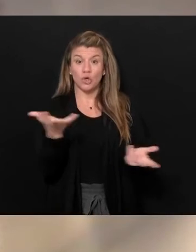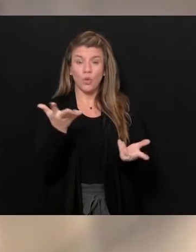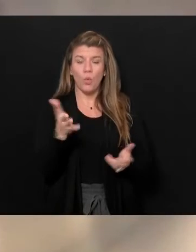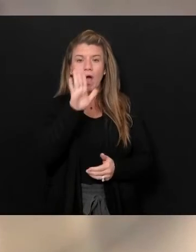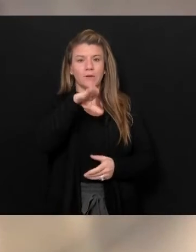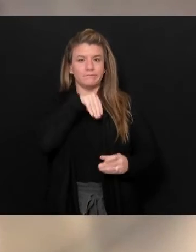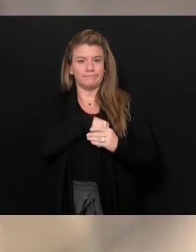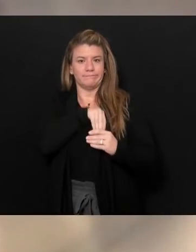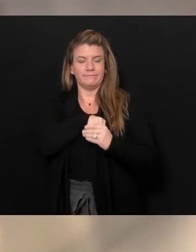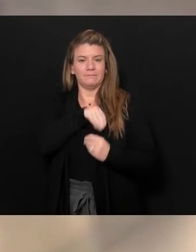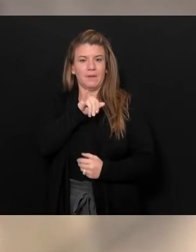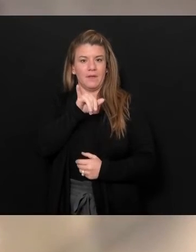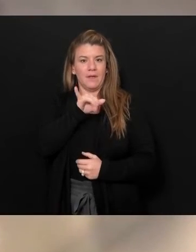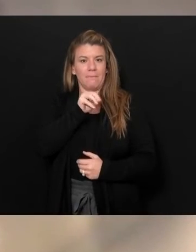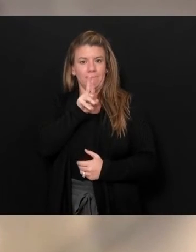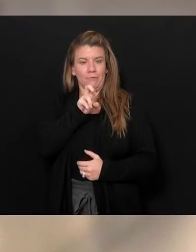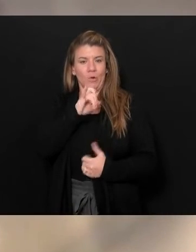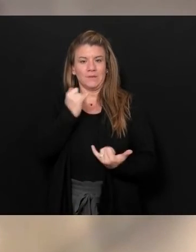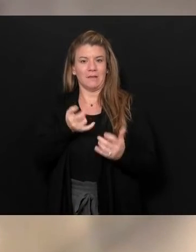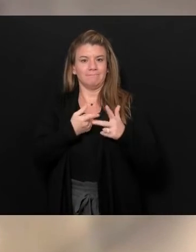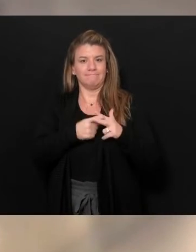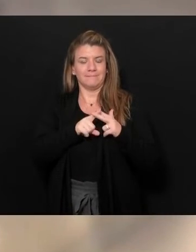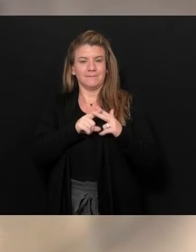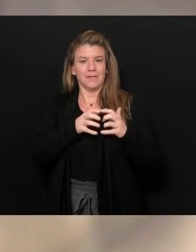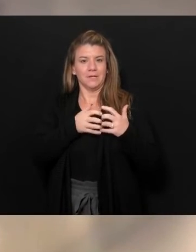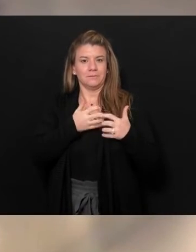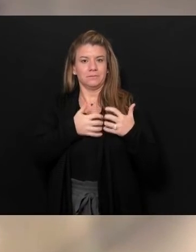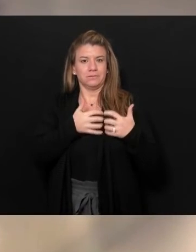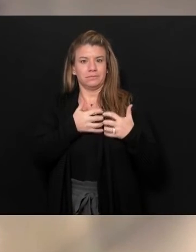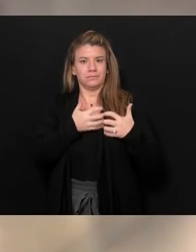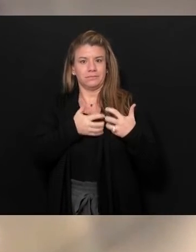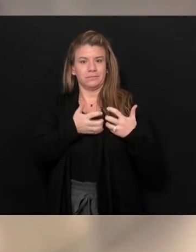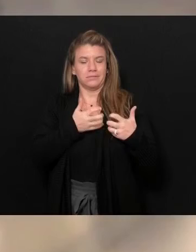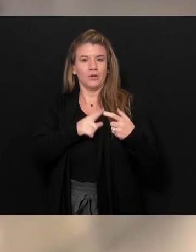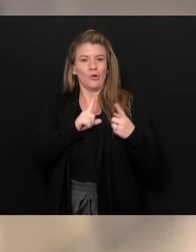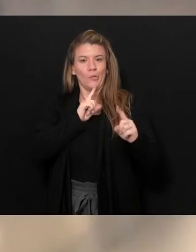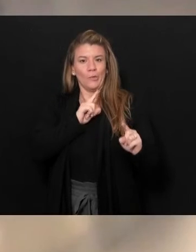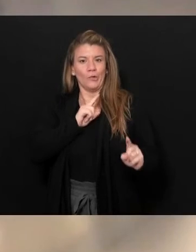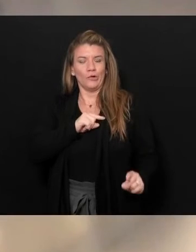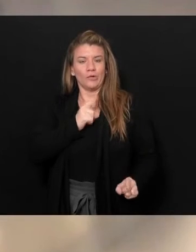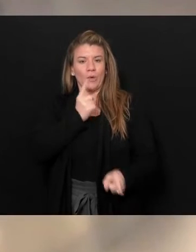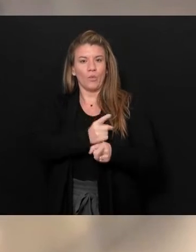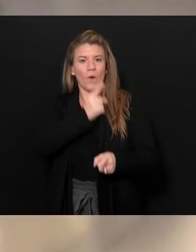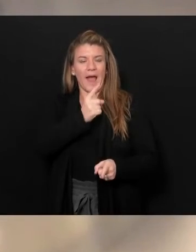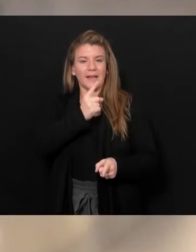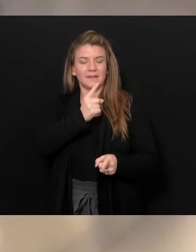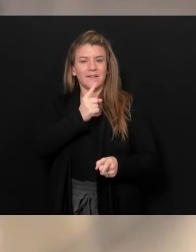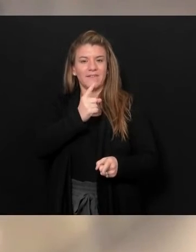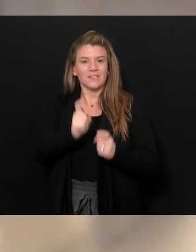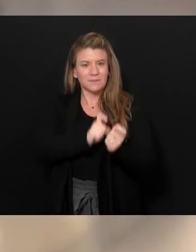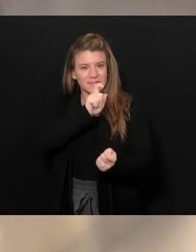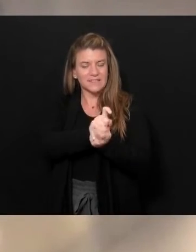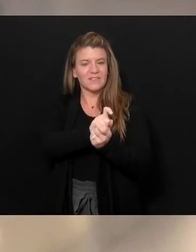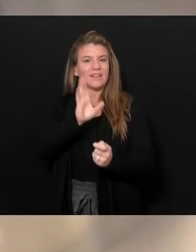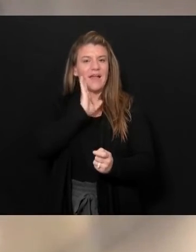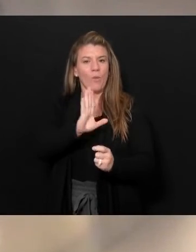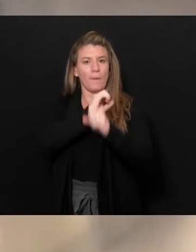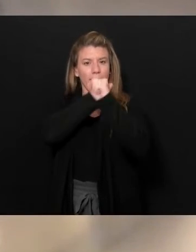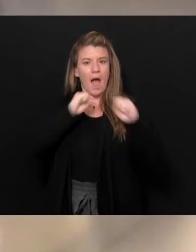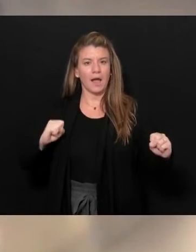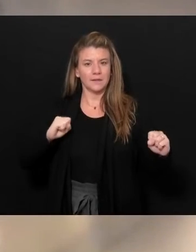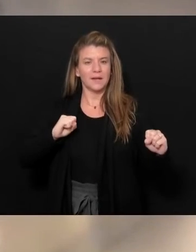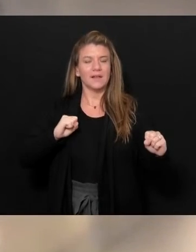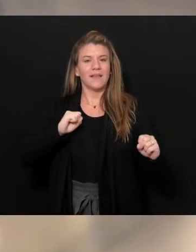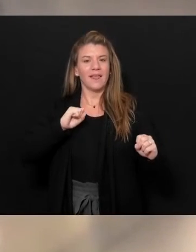getting activated to be able to produce that response that's very specific, that will block the virus